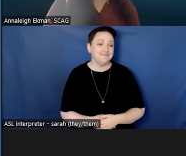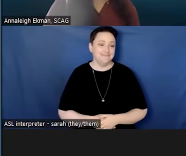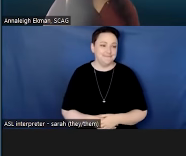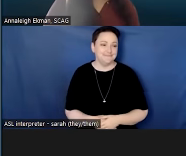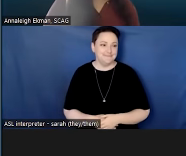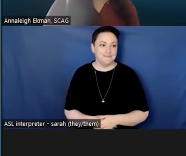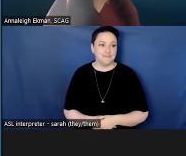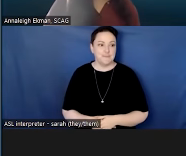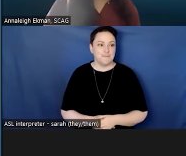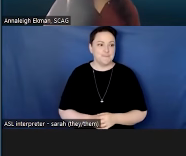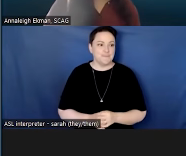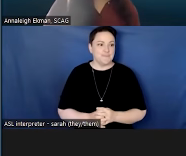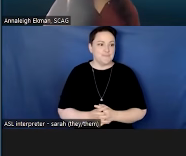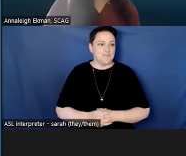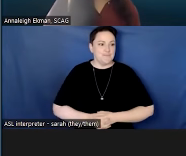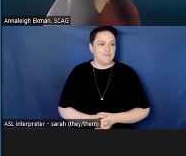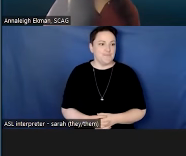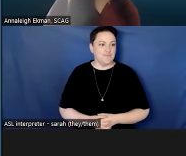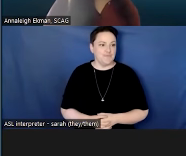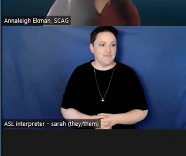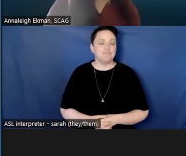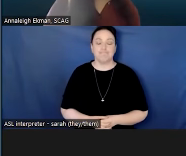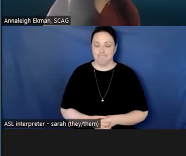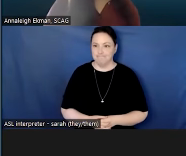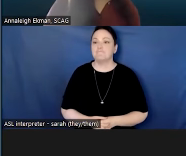We also have a hand up from Susan Herberton.